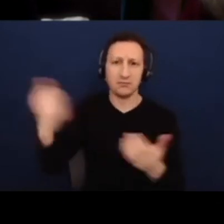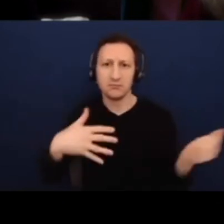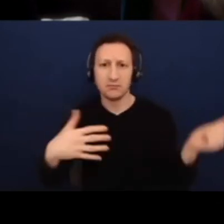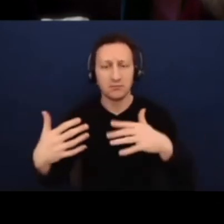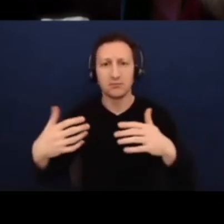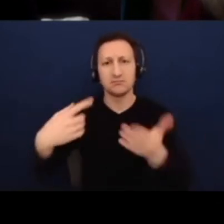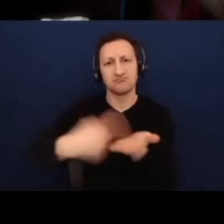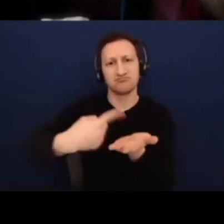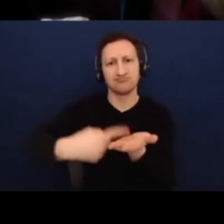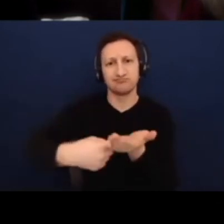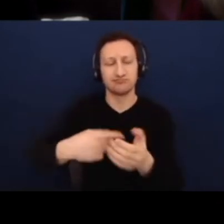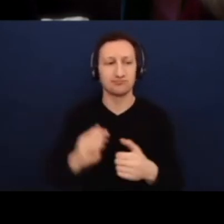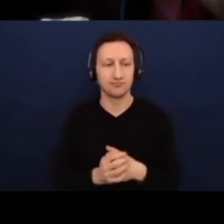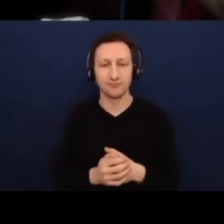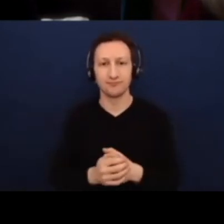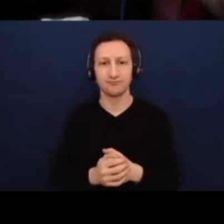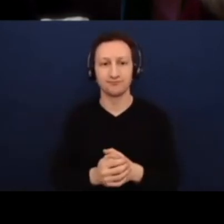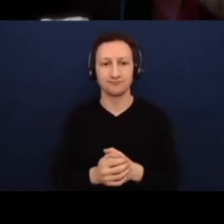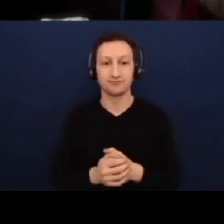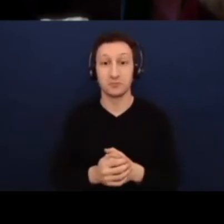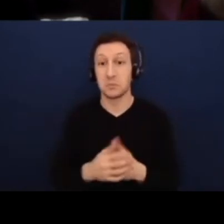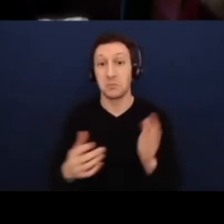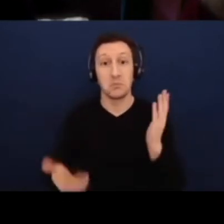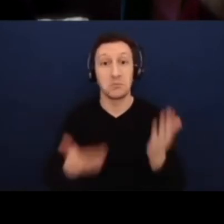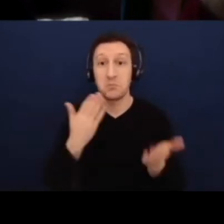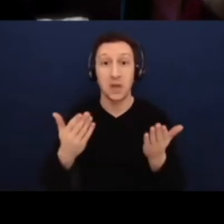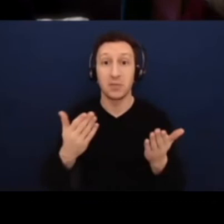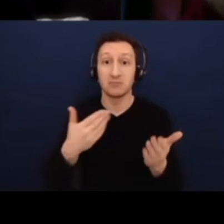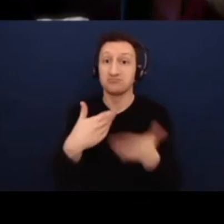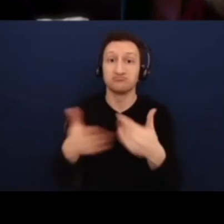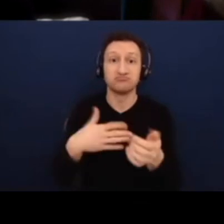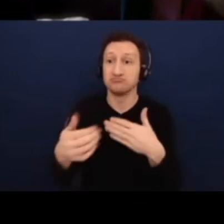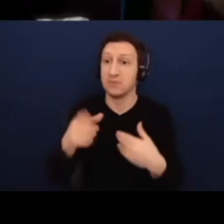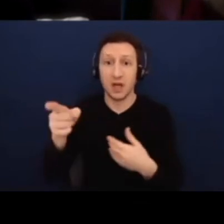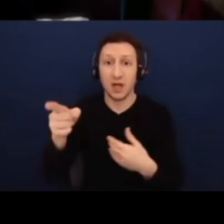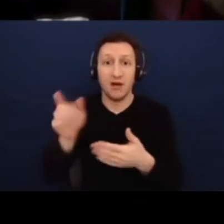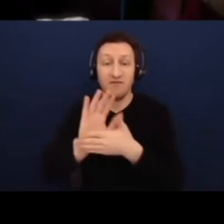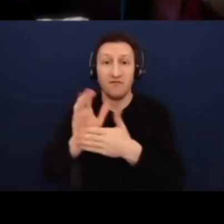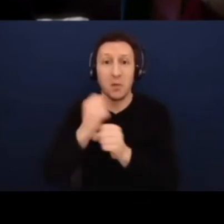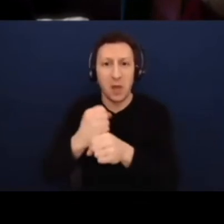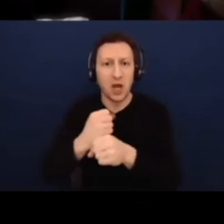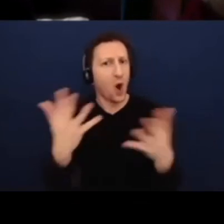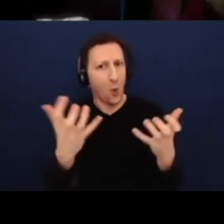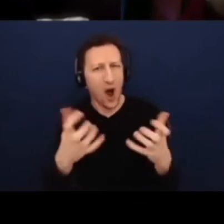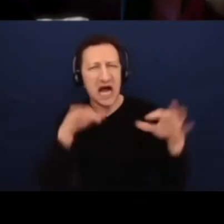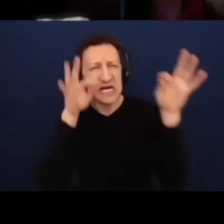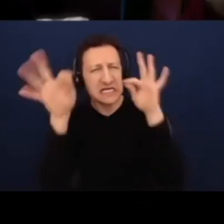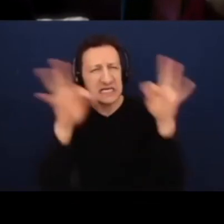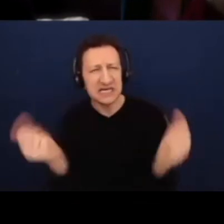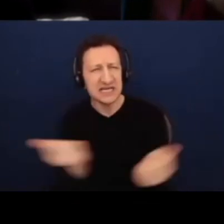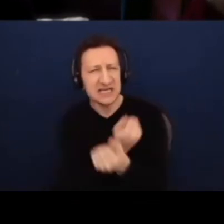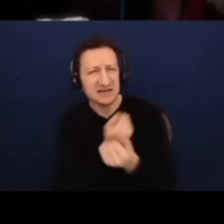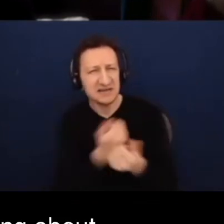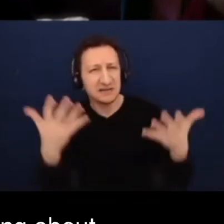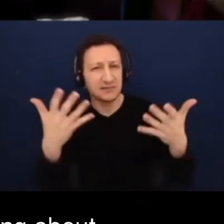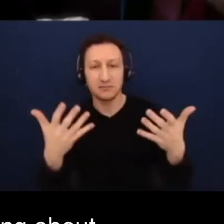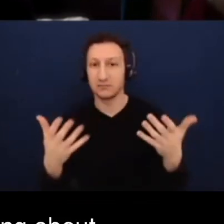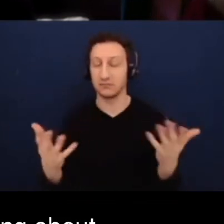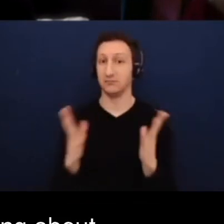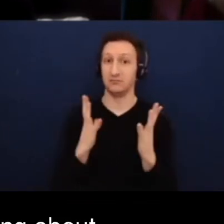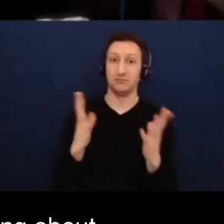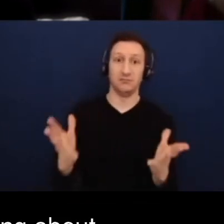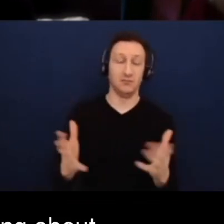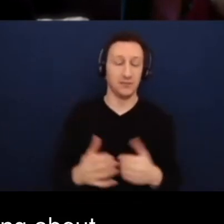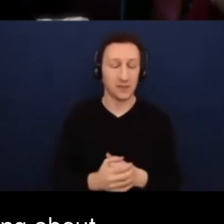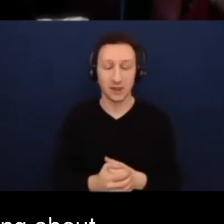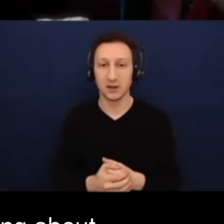And, or are you thinking about perhaps including cinematic technique? Are you thinking